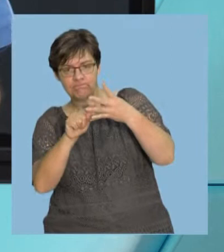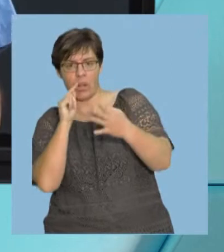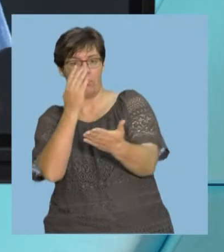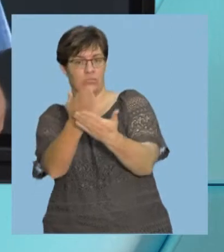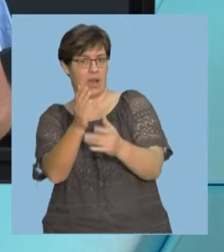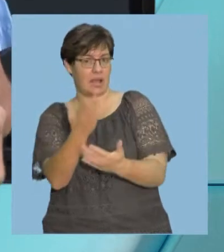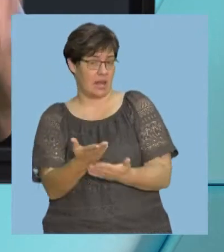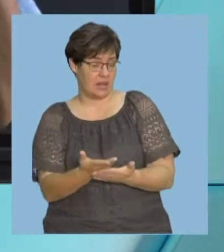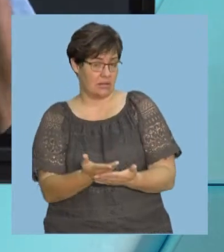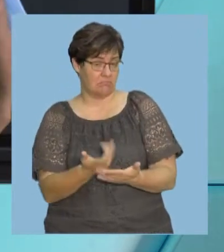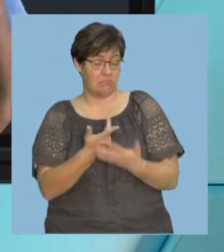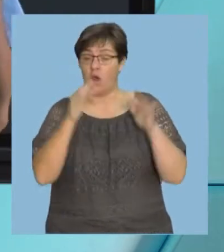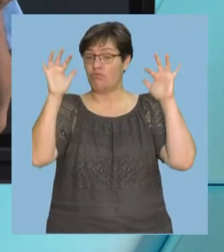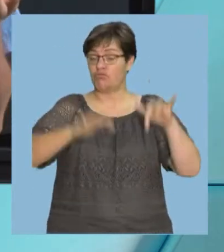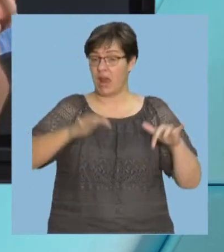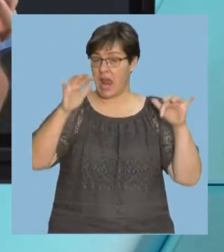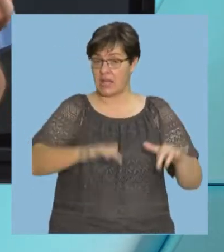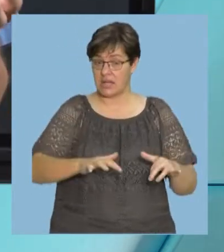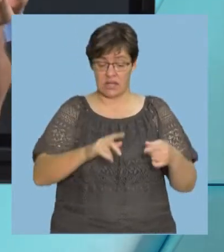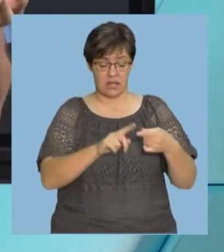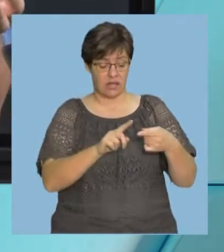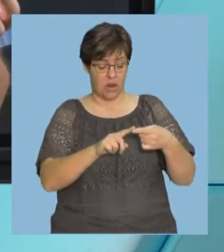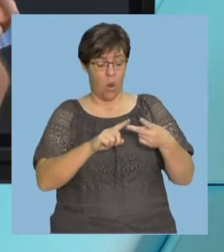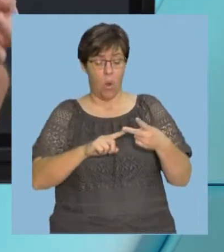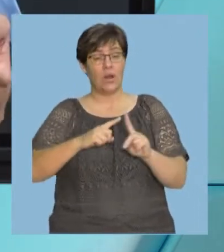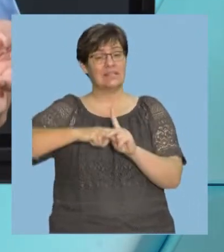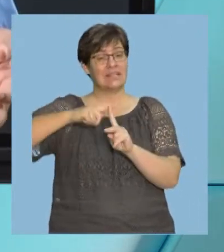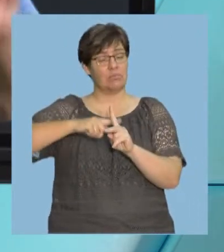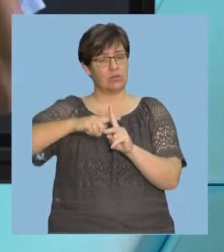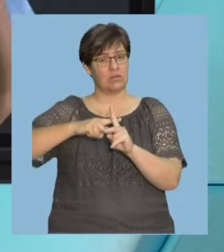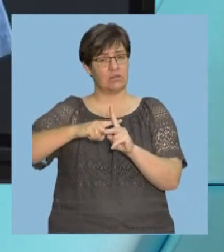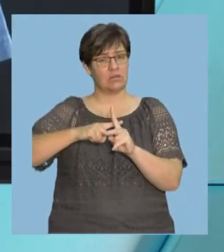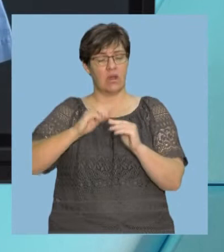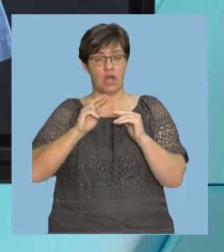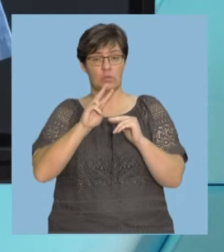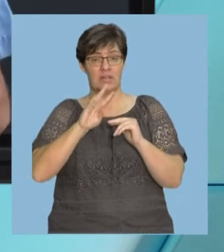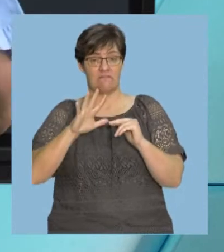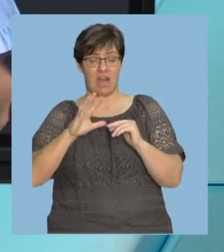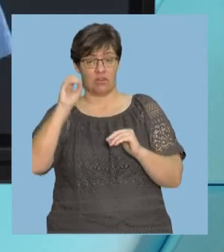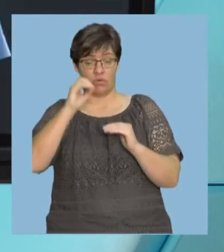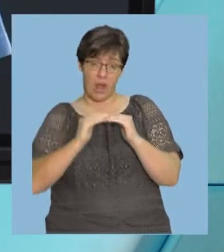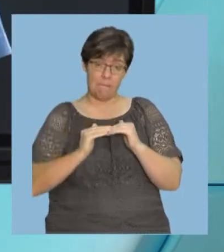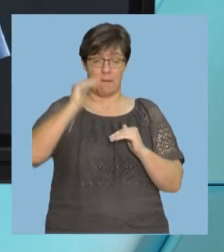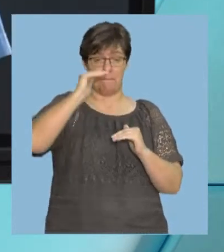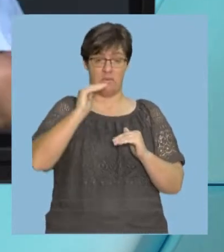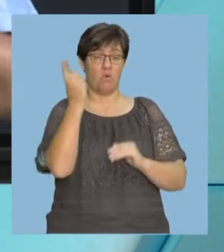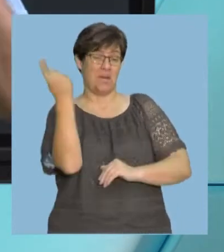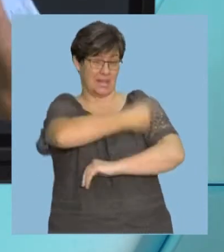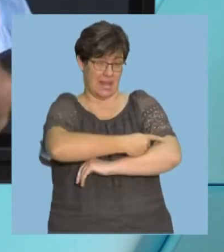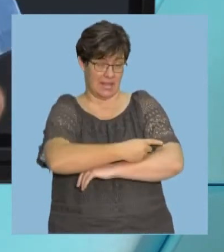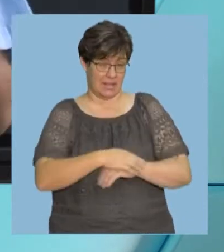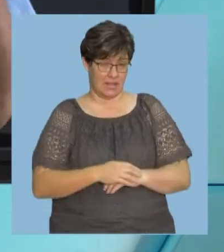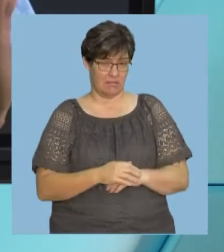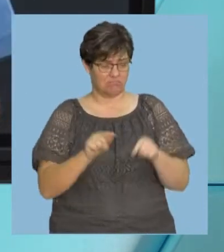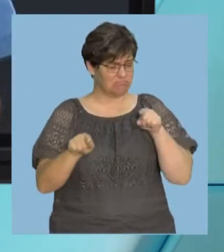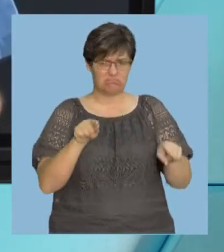example, will it rain as well as reach a temperature of above 25 degrees on a particular day? Those are